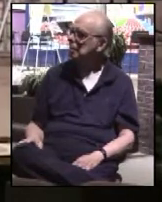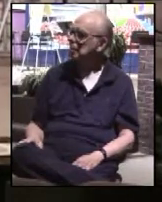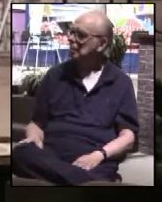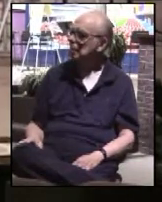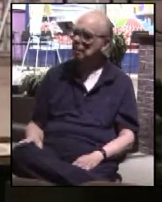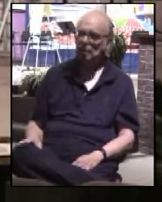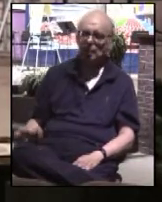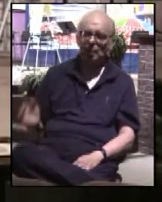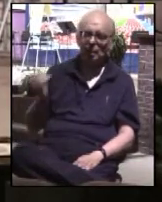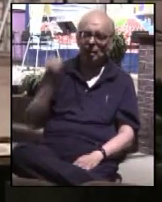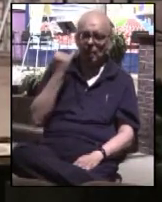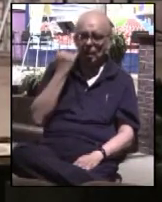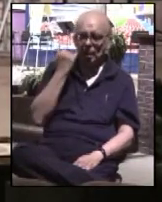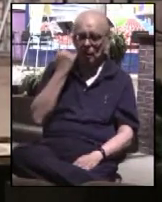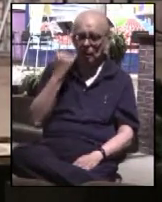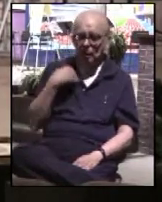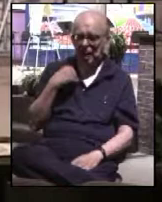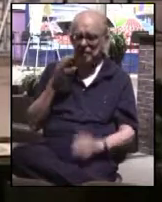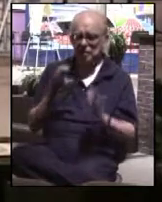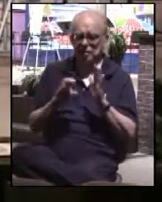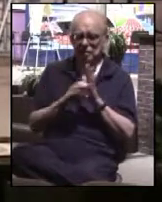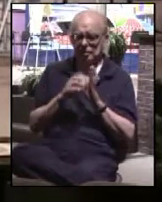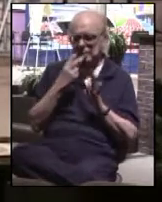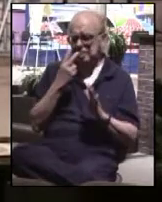if you don't have it we got it up on the screen